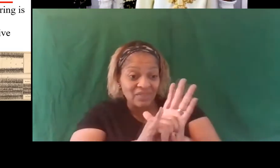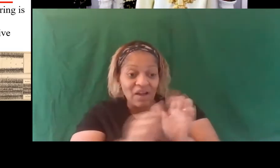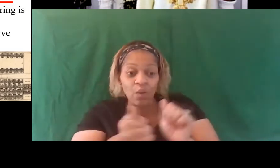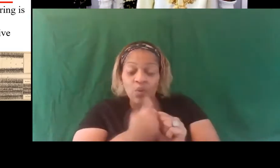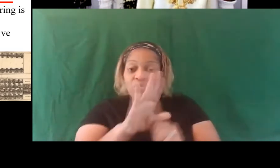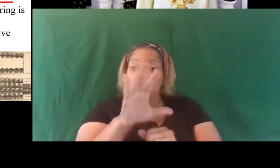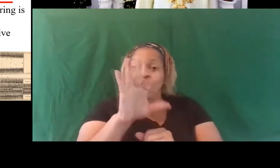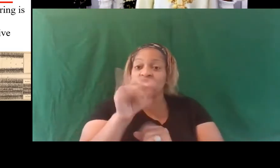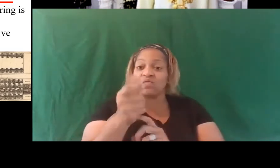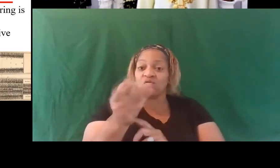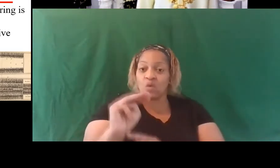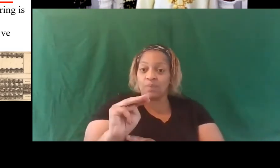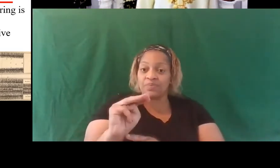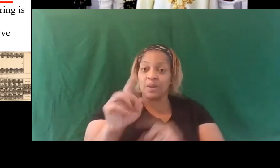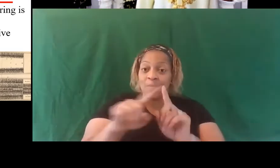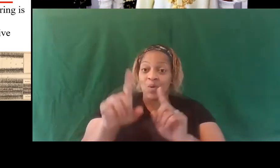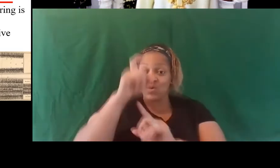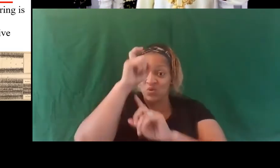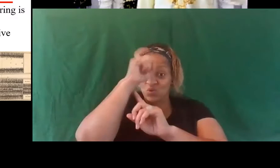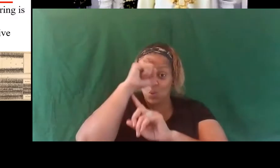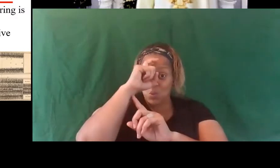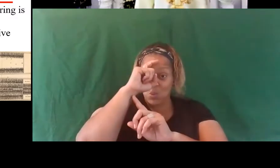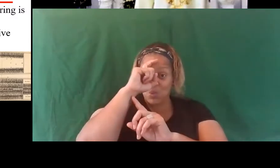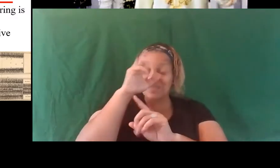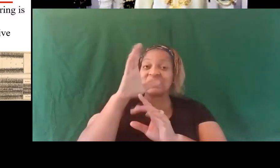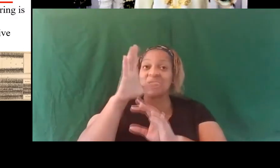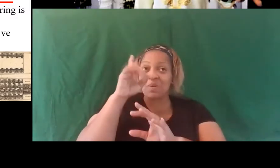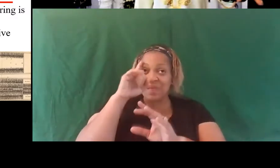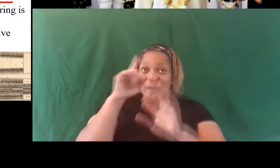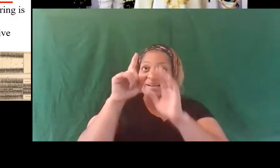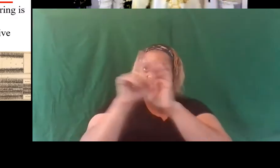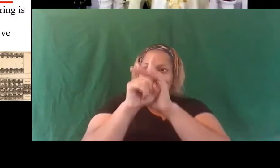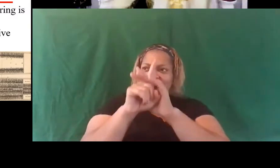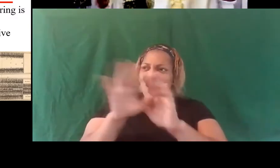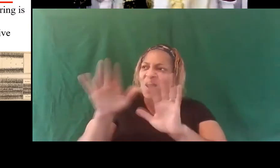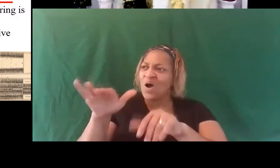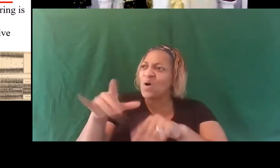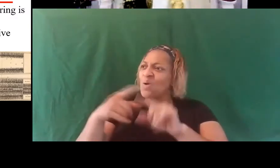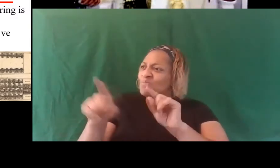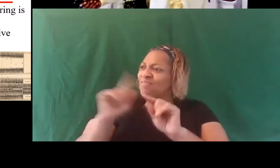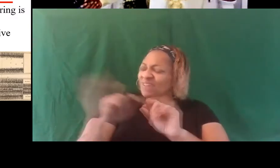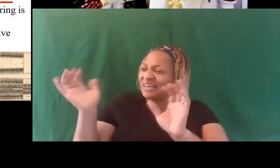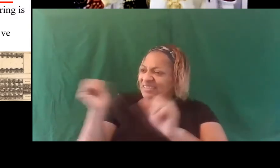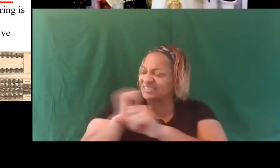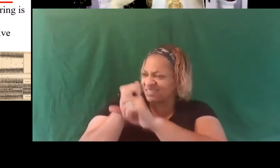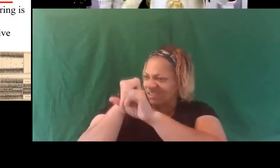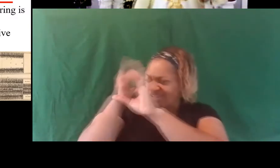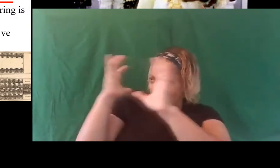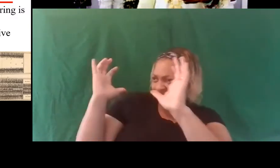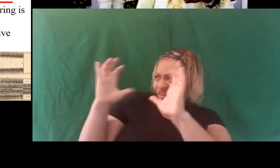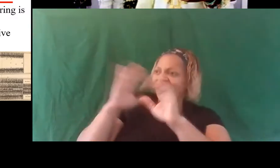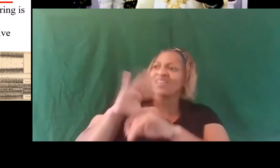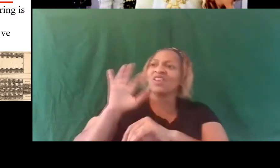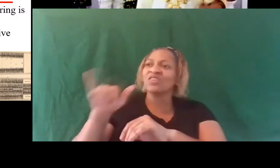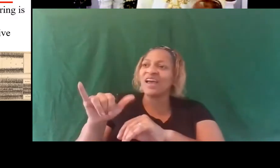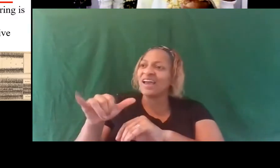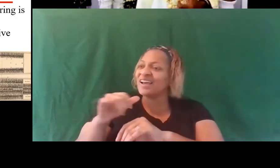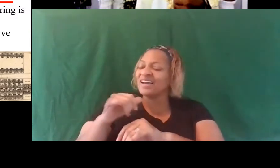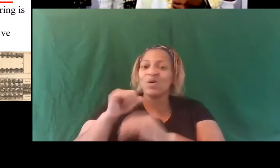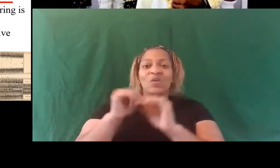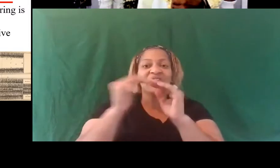up through and there's great pain, but it's an illusion. At the level of being, don't identify.